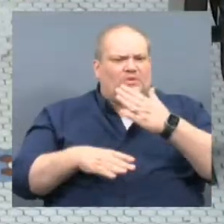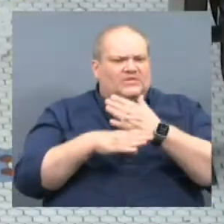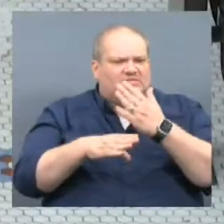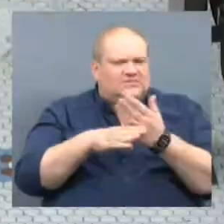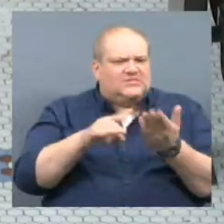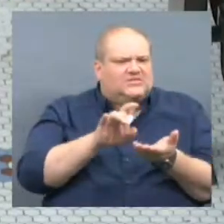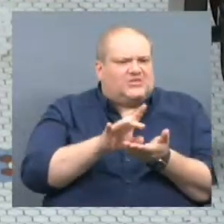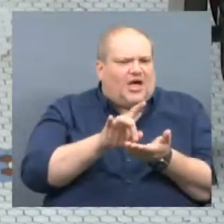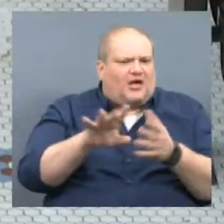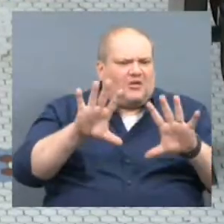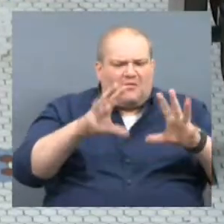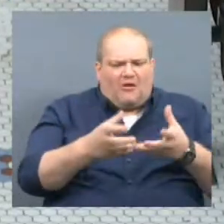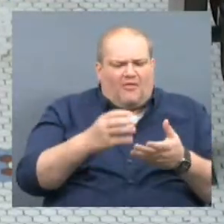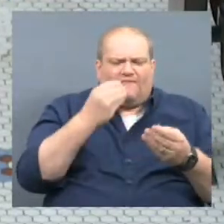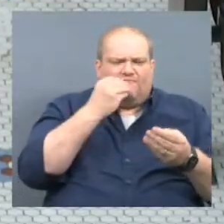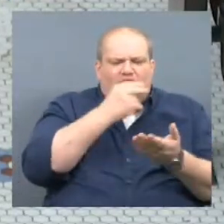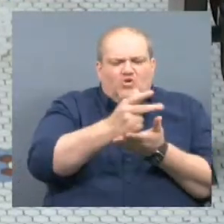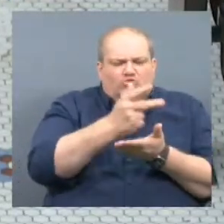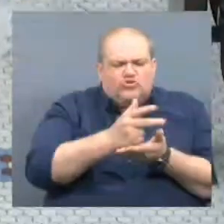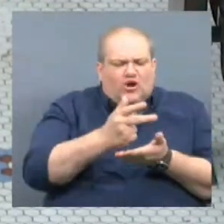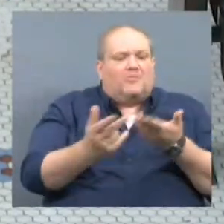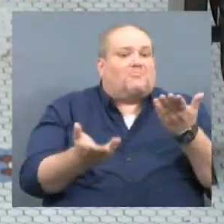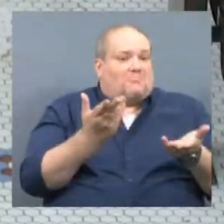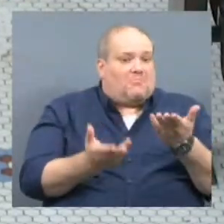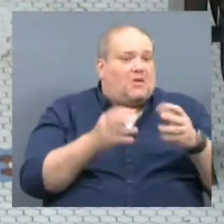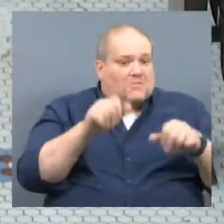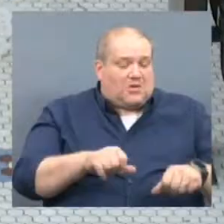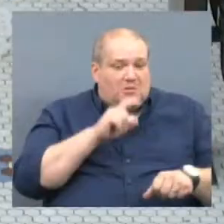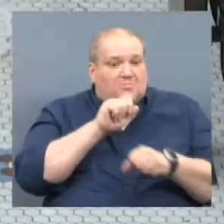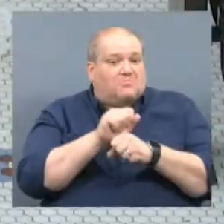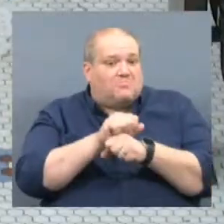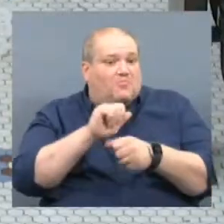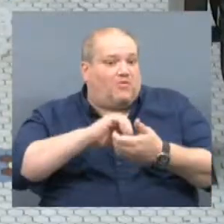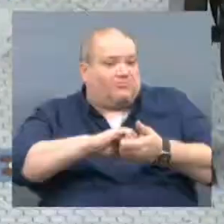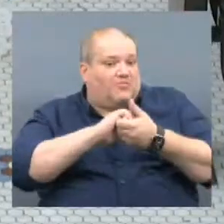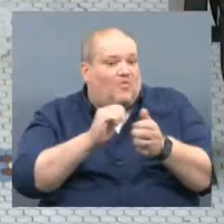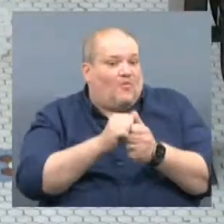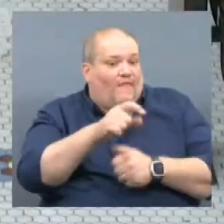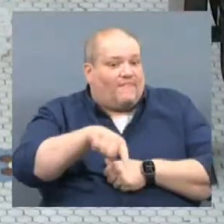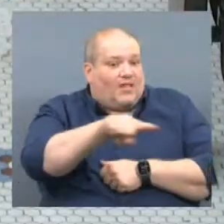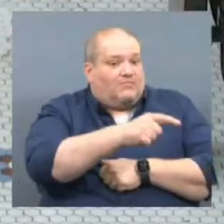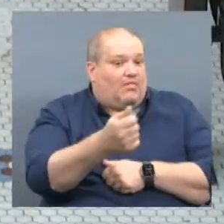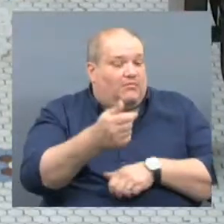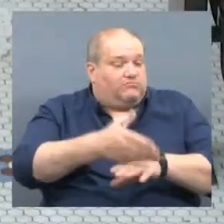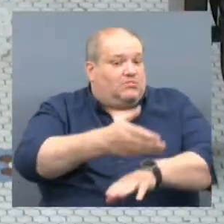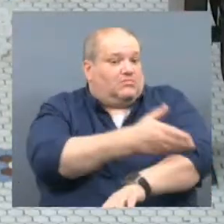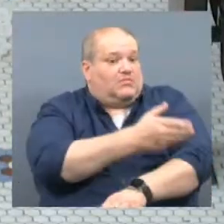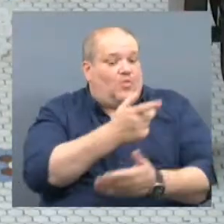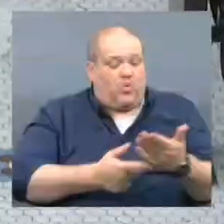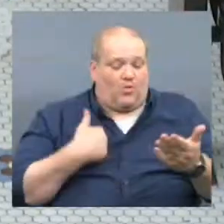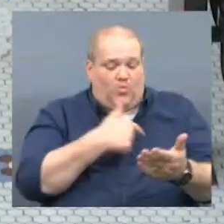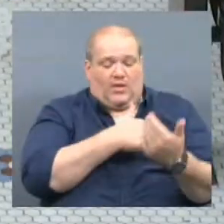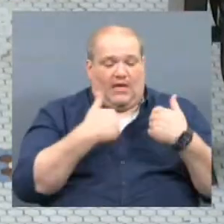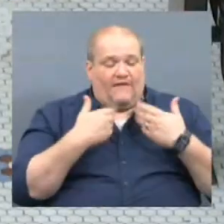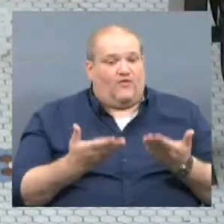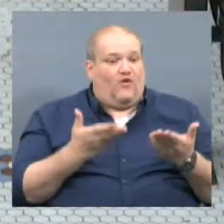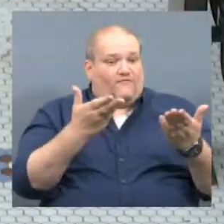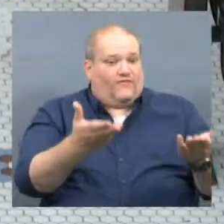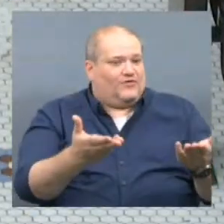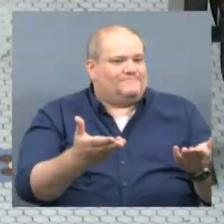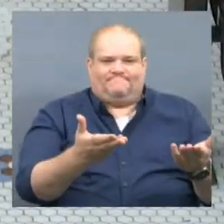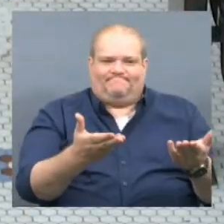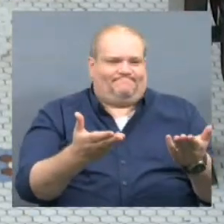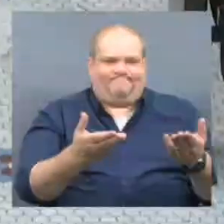all that, food trucks and all that. Yeah, maybe we can actually work together with them a little bit and enhance the things that we have to offer.